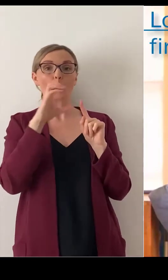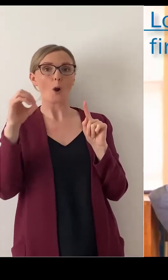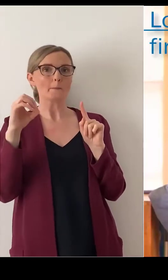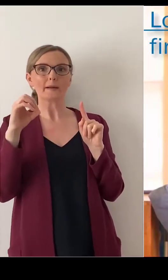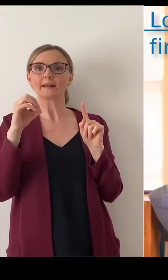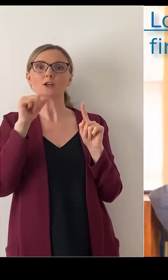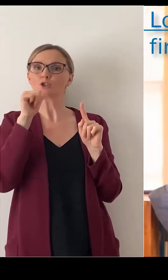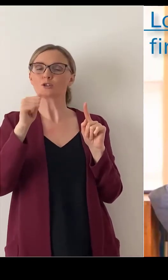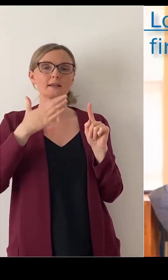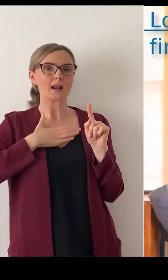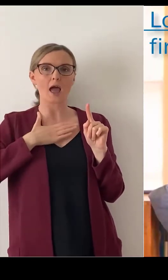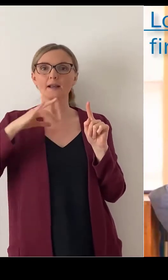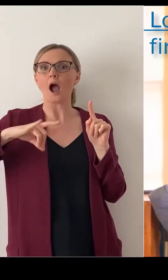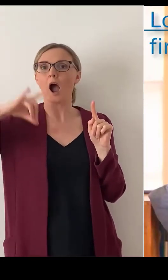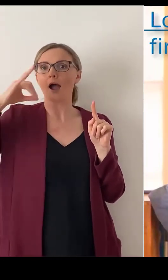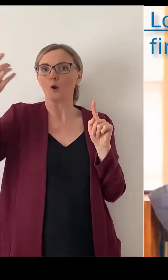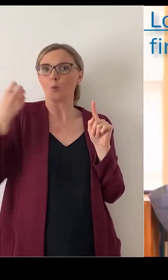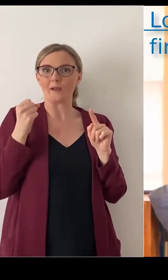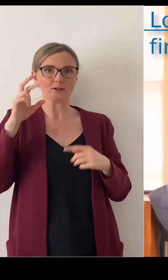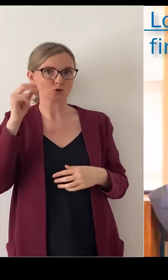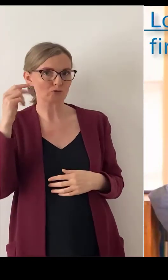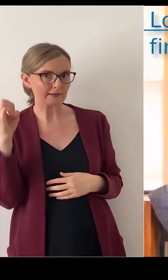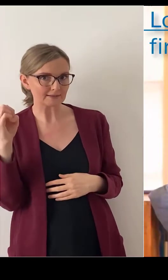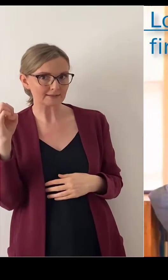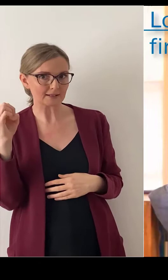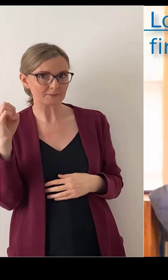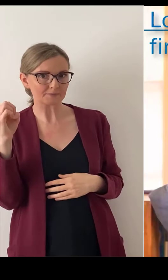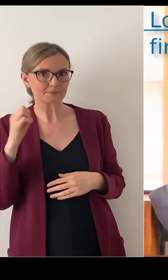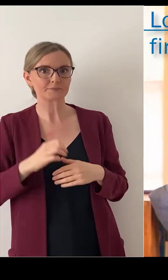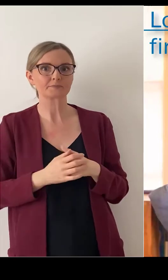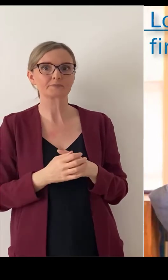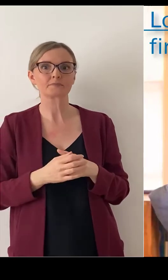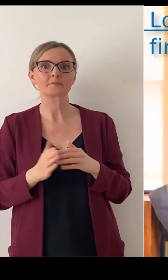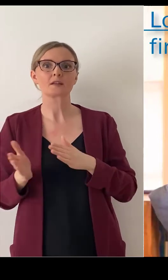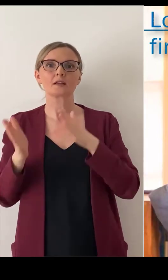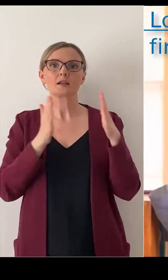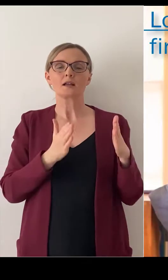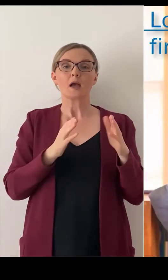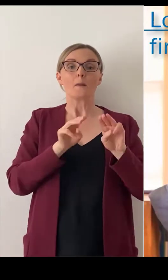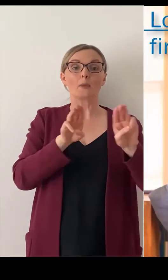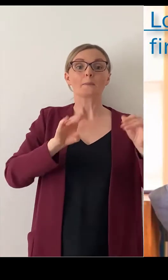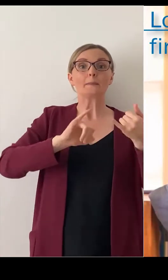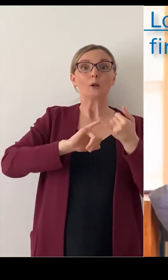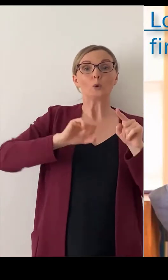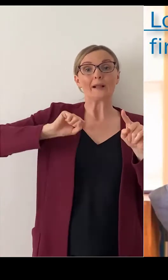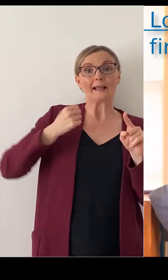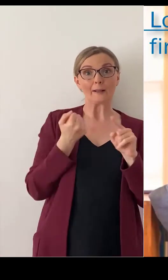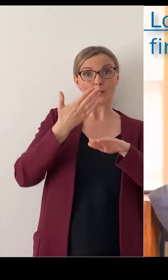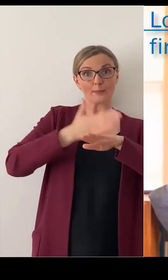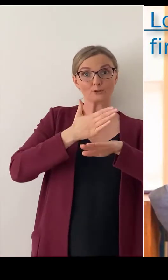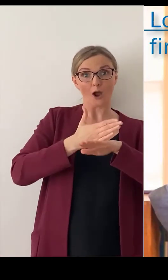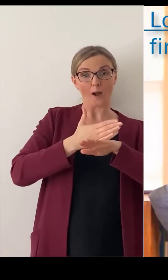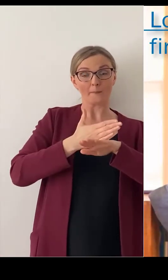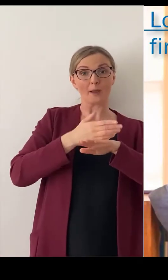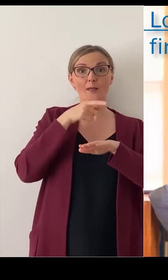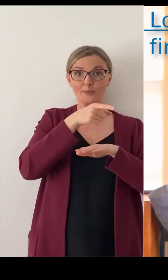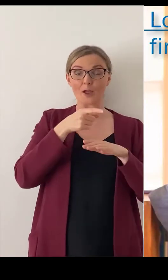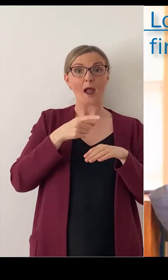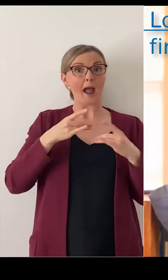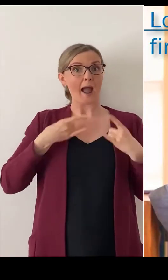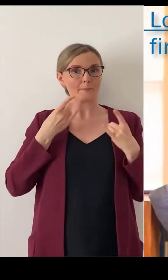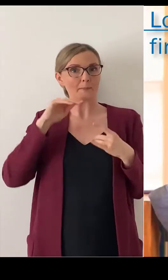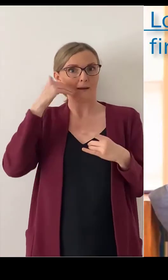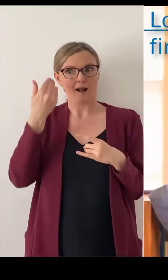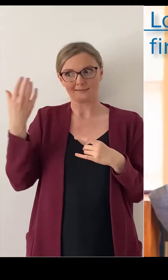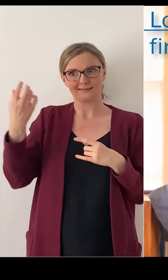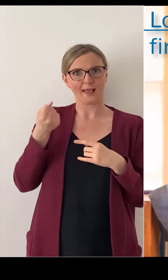would like to pay as low as possible. The workers who keep their jobs are happier because their wage rate